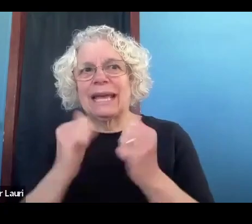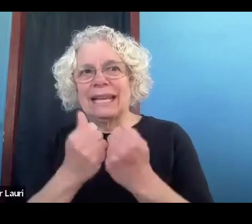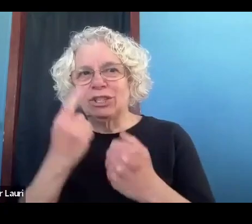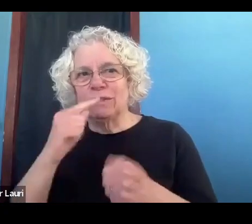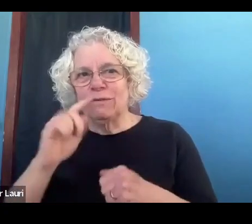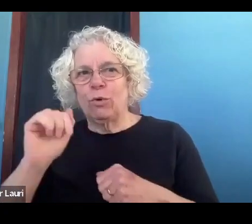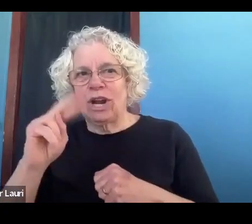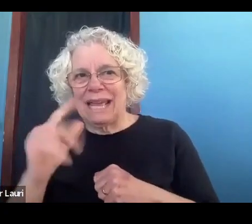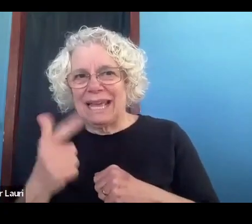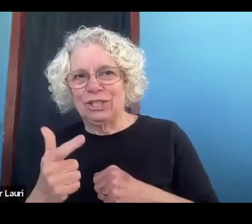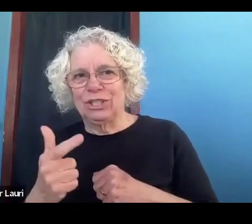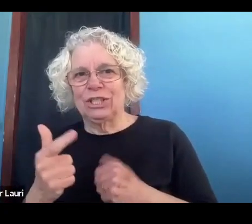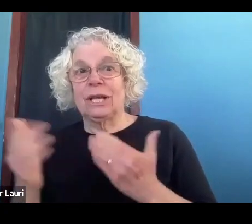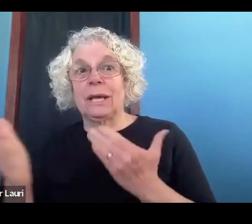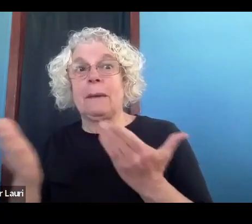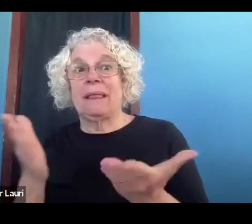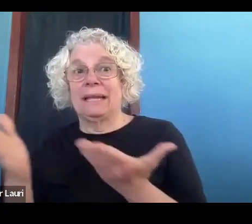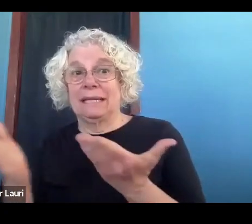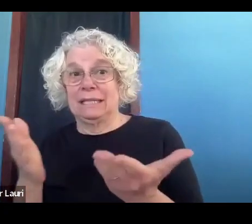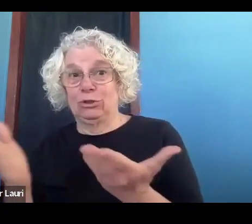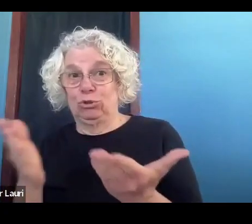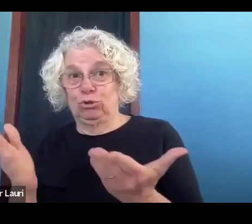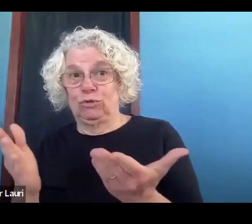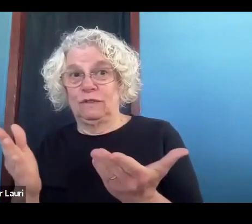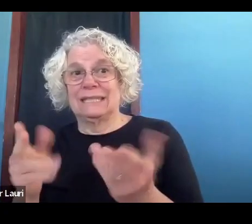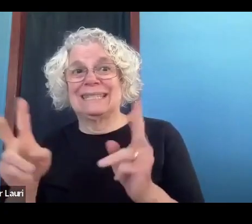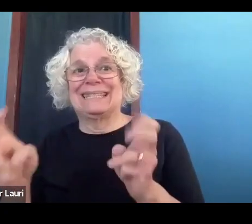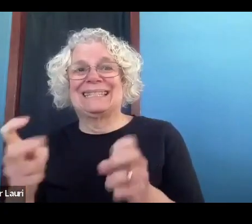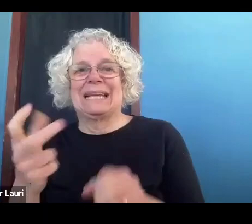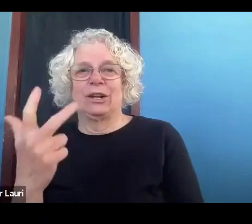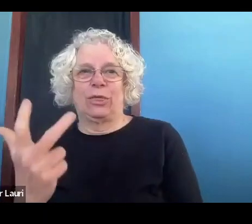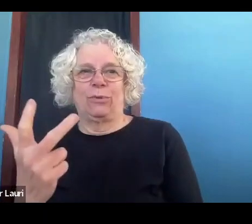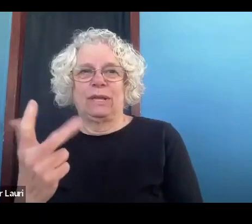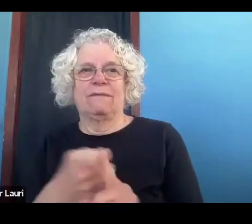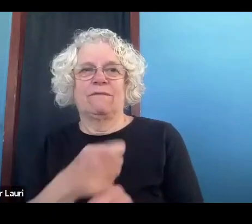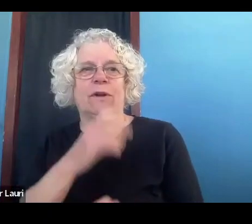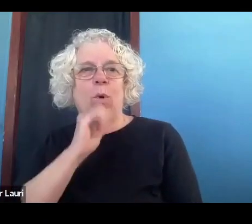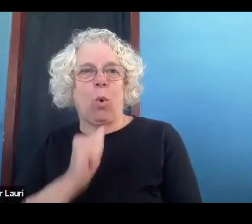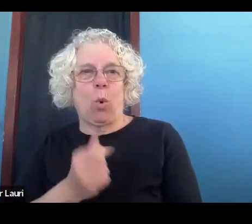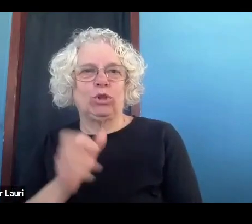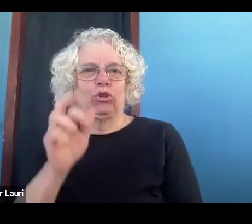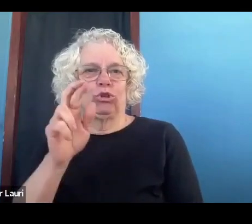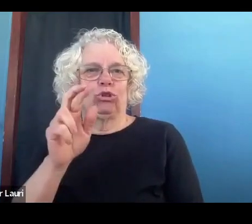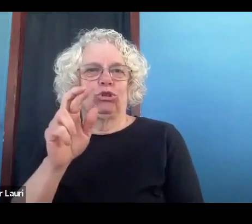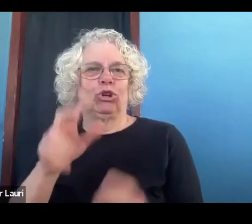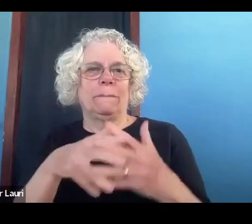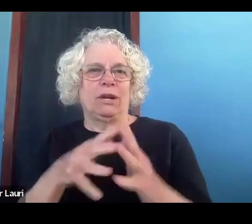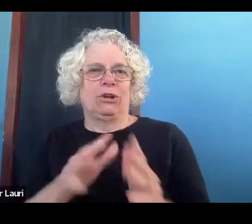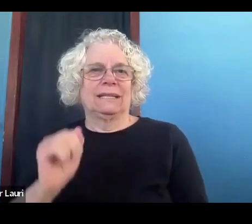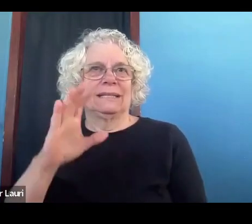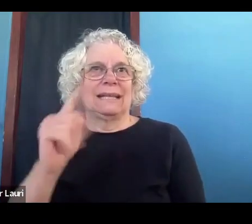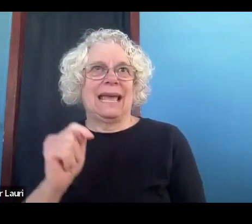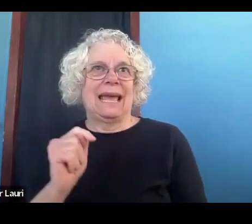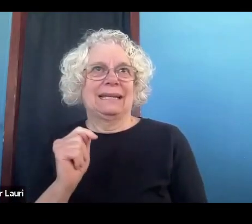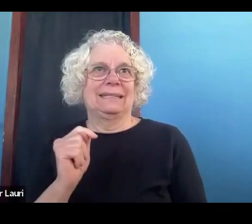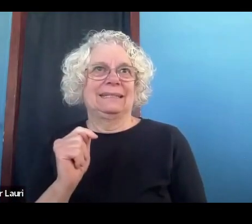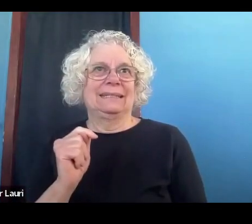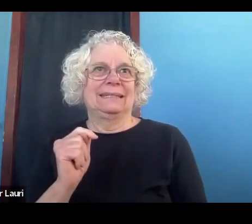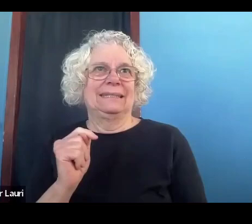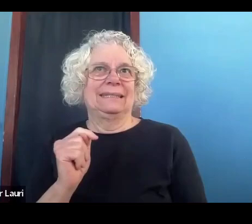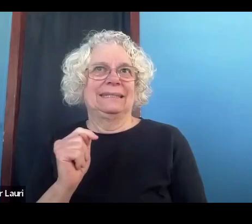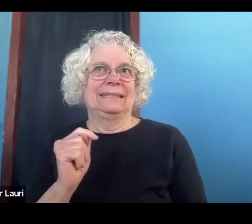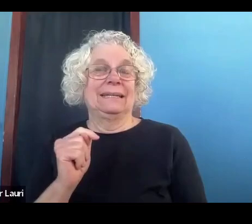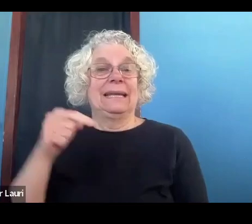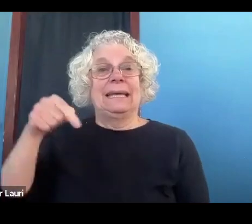and service area under the authority of Title III of the Older Americans Act. The Arrowhead Area Agency on